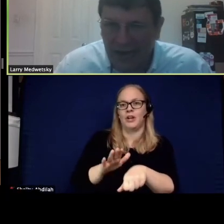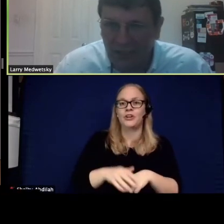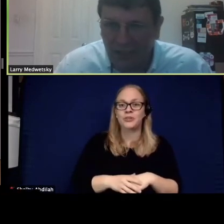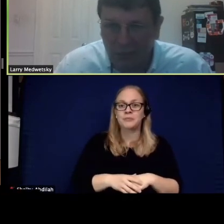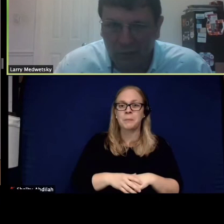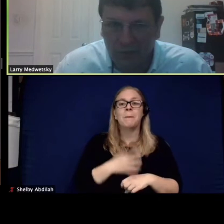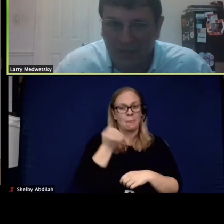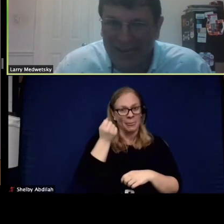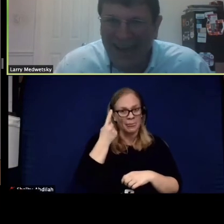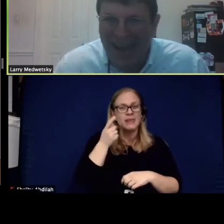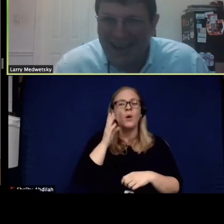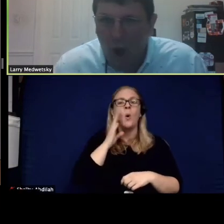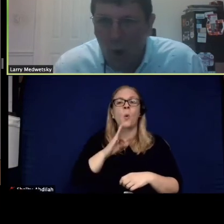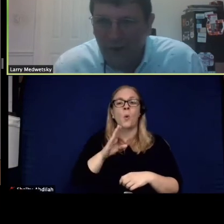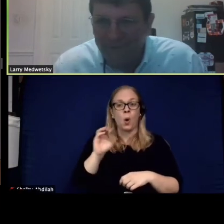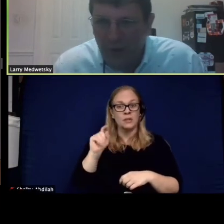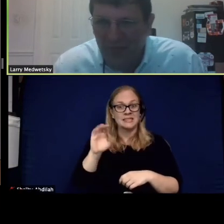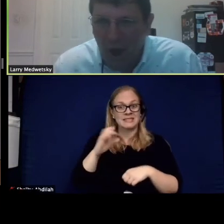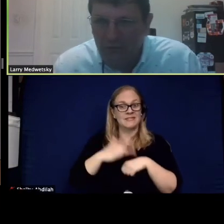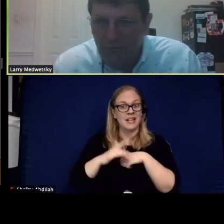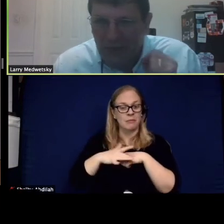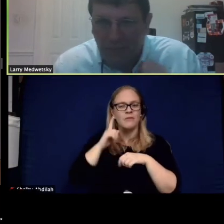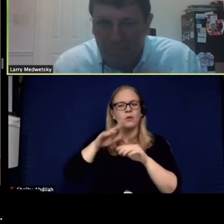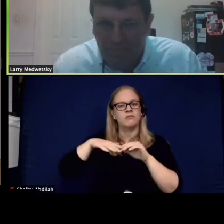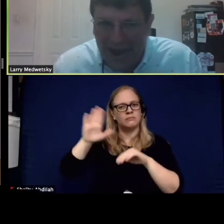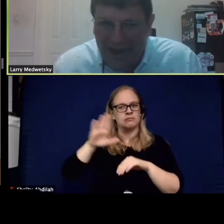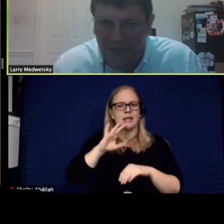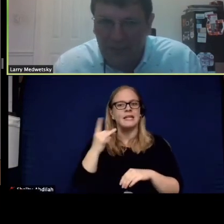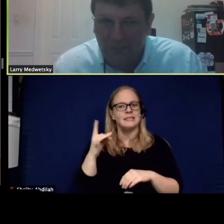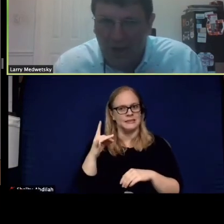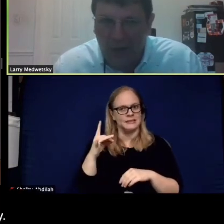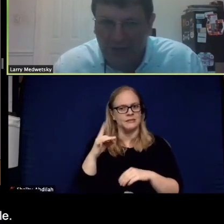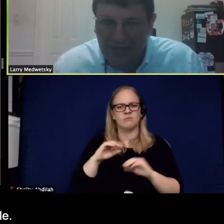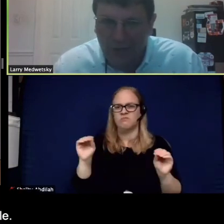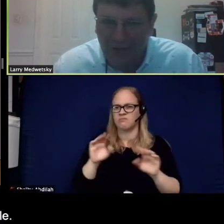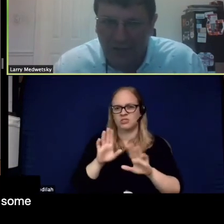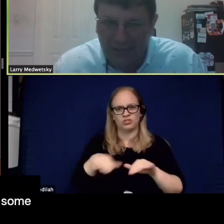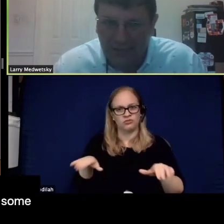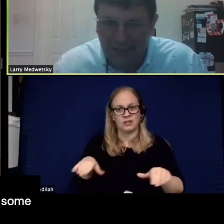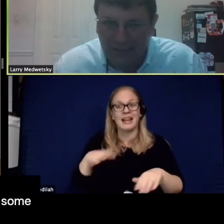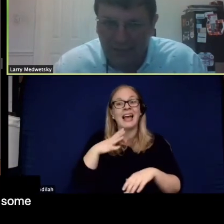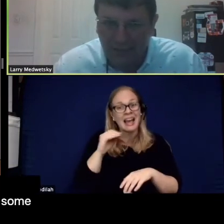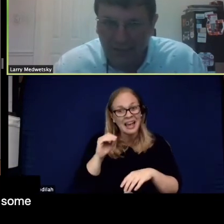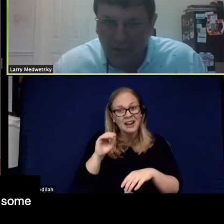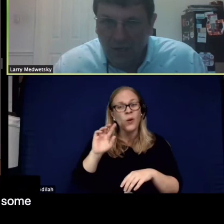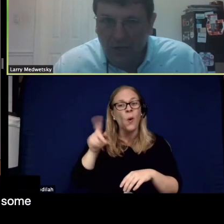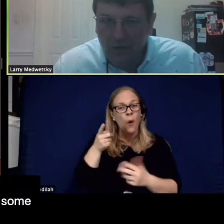so 18 and older, and only for those with a mild to moderate hearing loss.